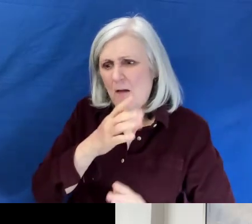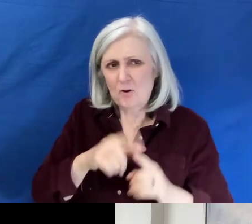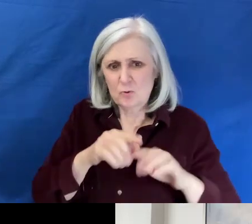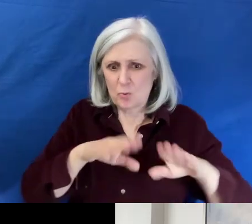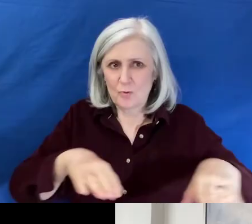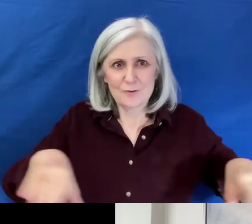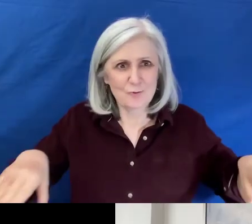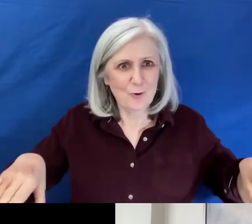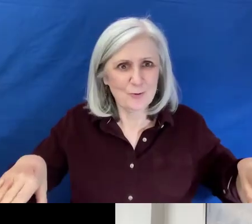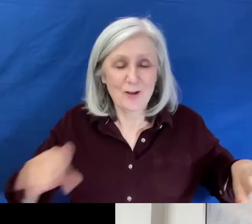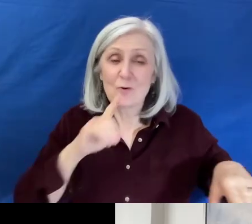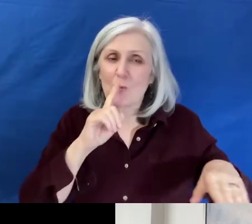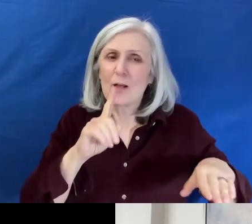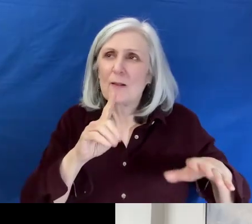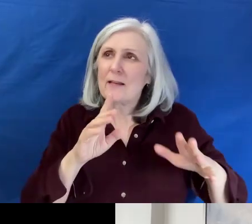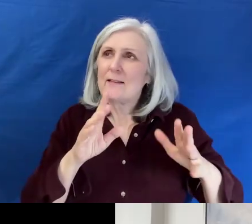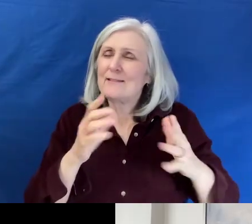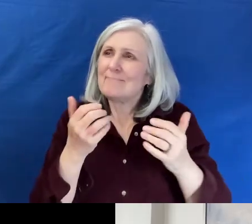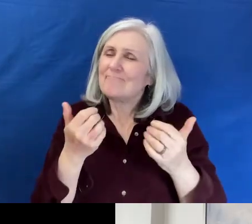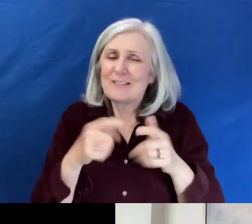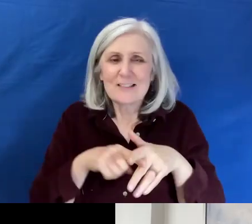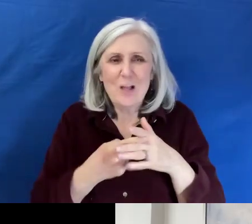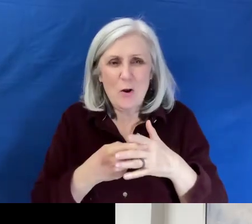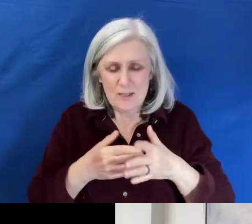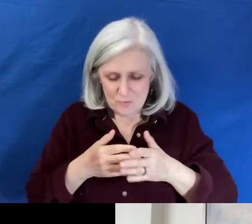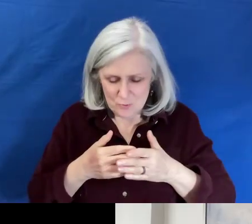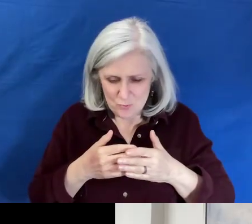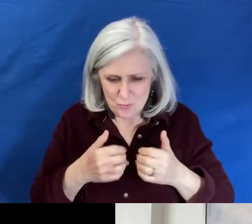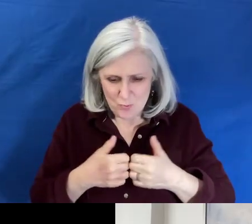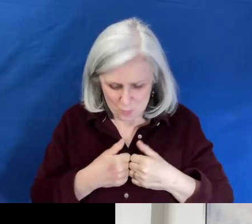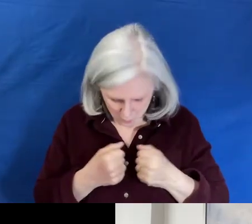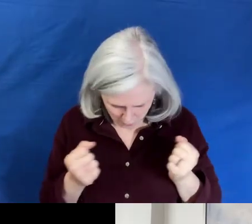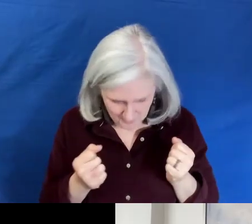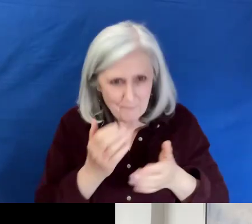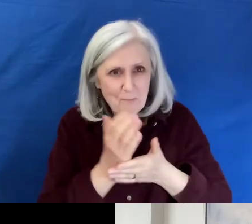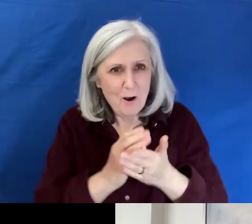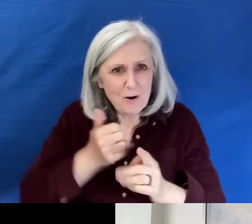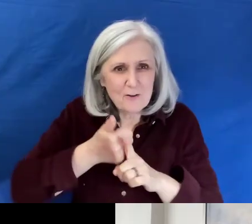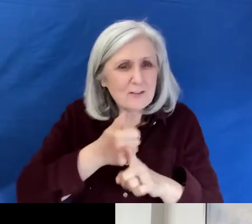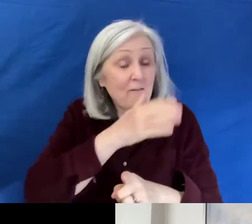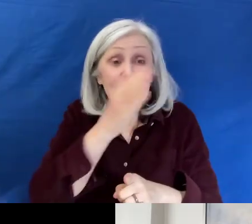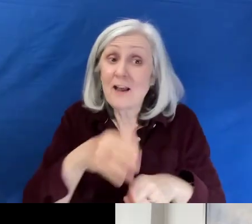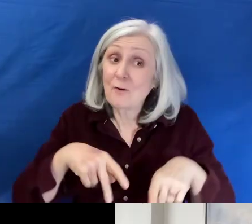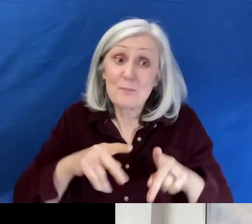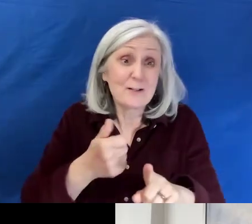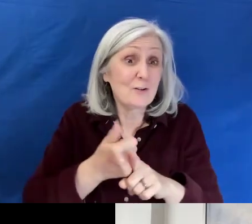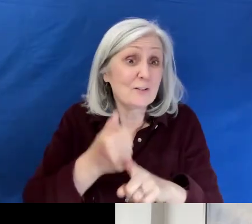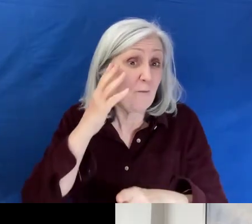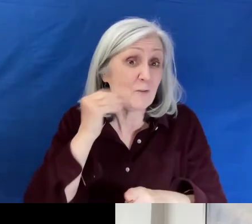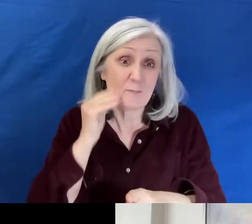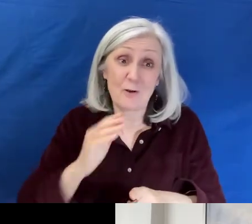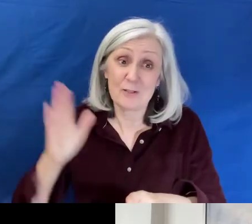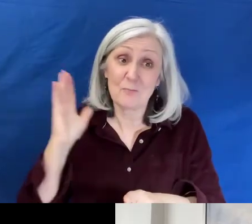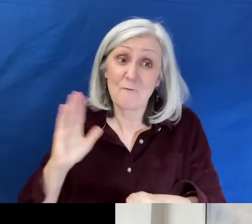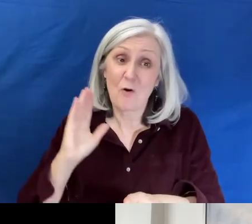it's really opening up a side of her that, she never allowed herself to experience, which is really beautiful.